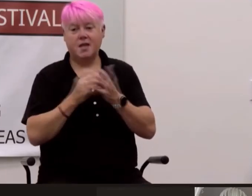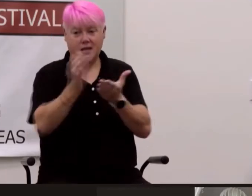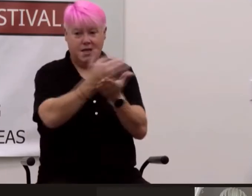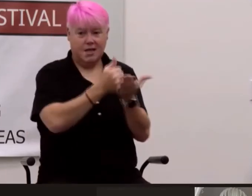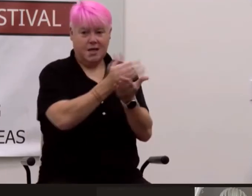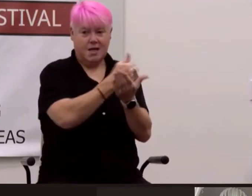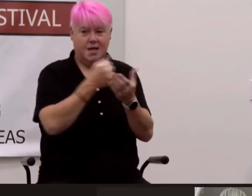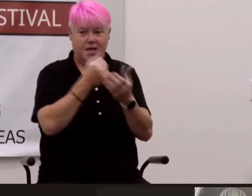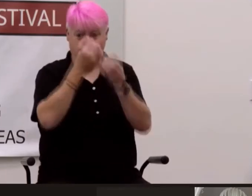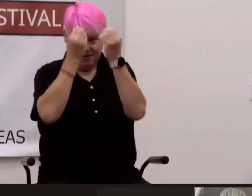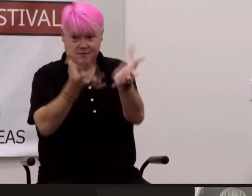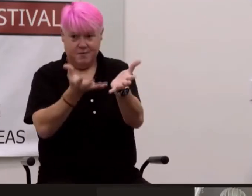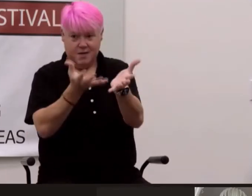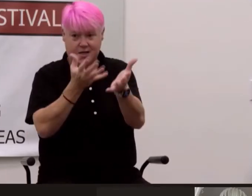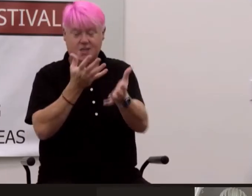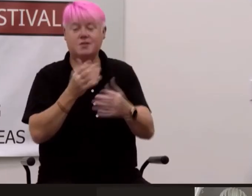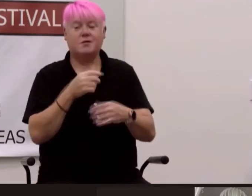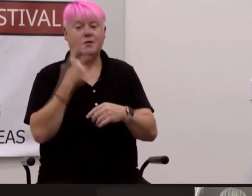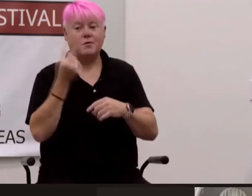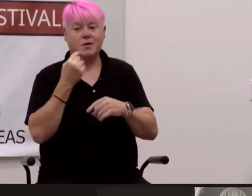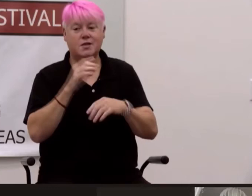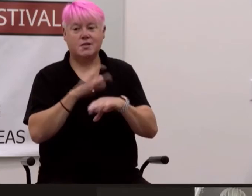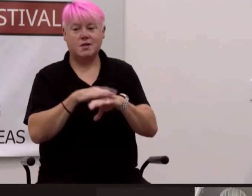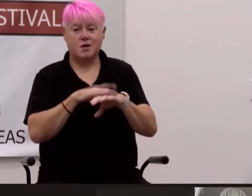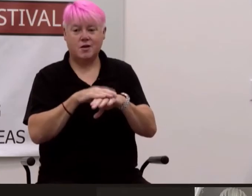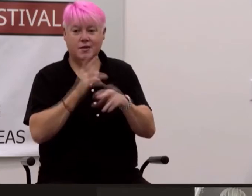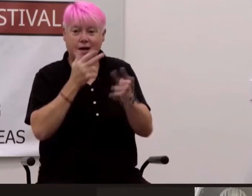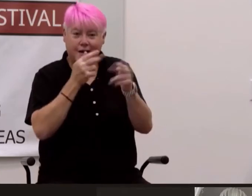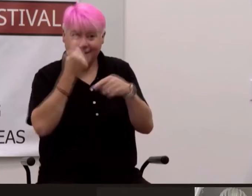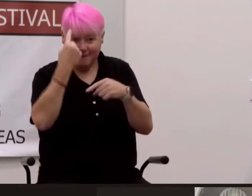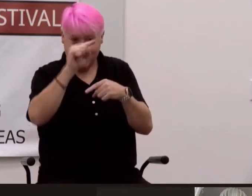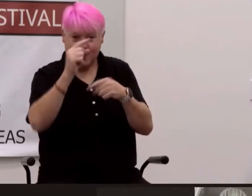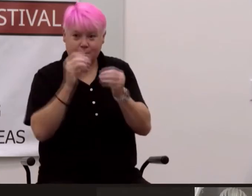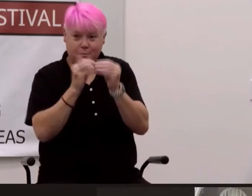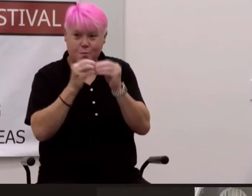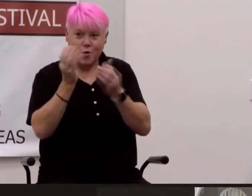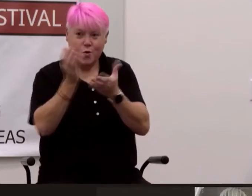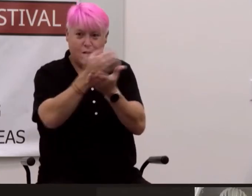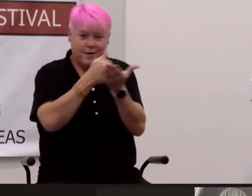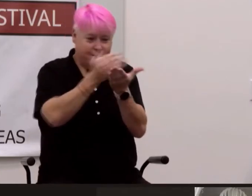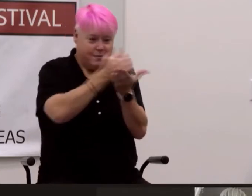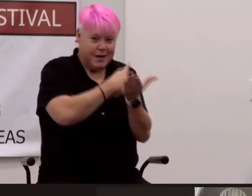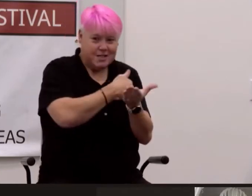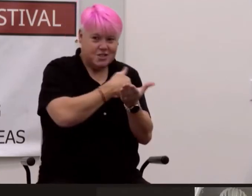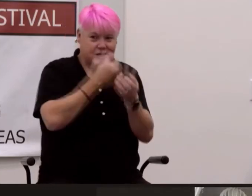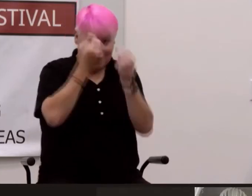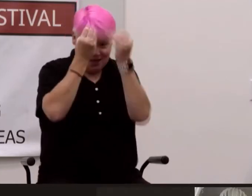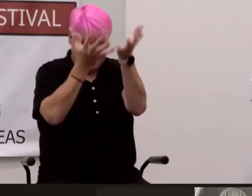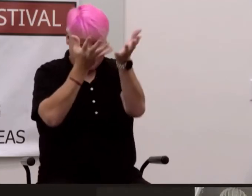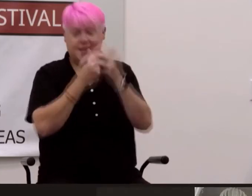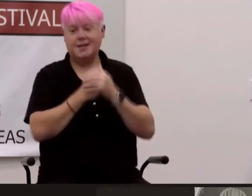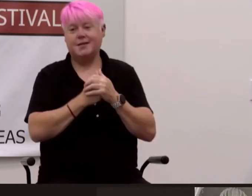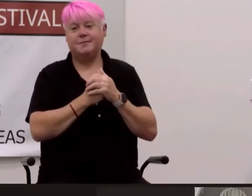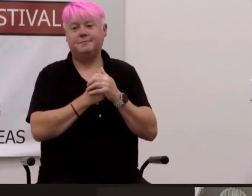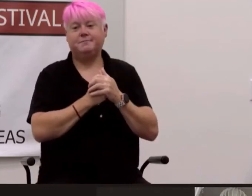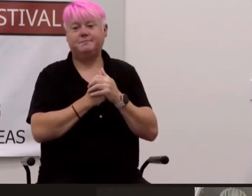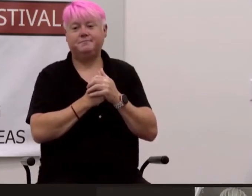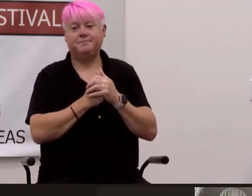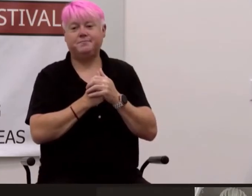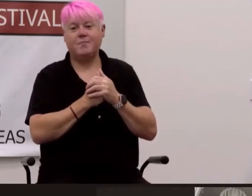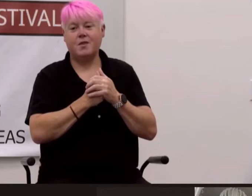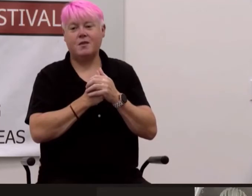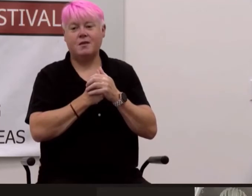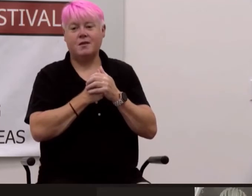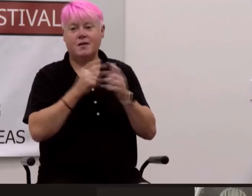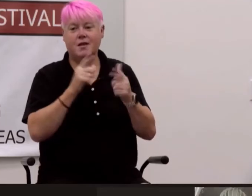information. He's always on the hunt for the next information bundle that can put together the pieces of the puzzle of his life. And